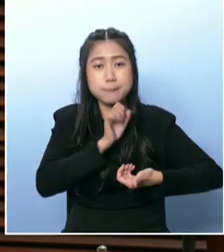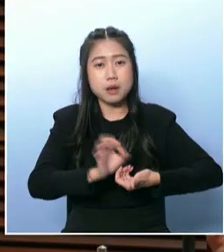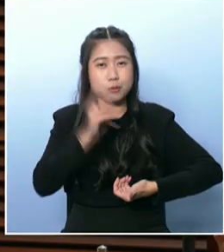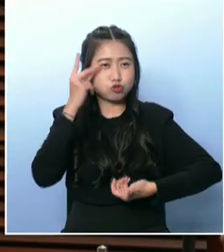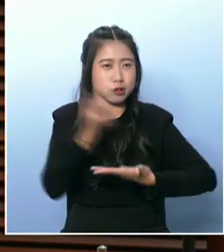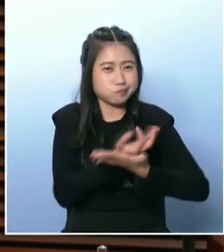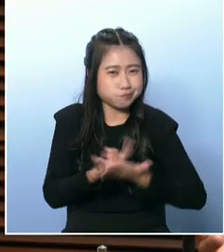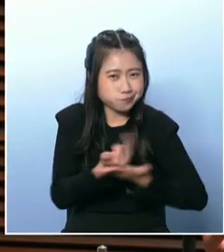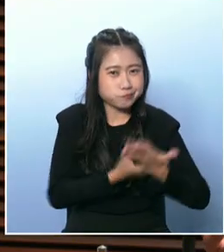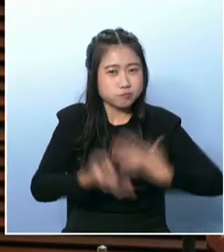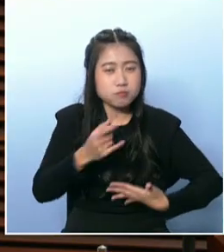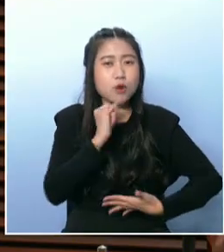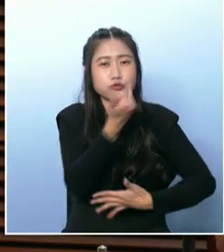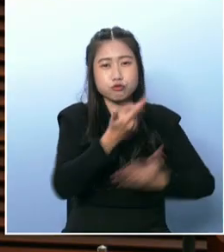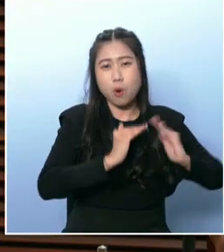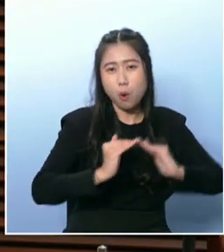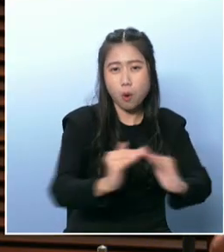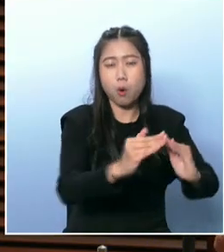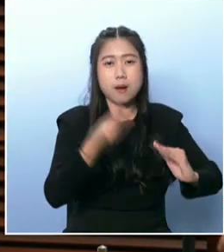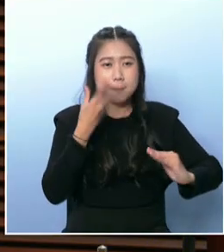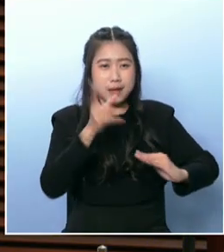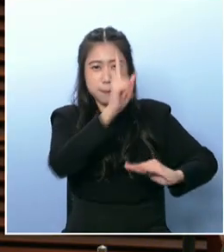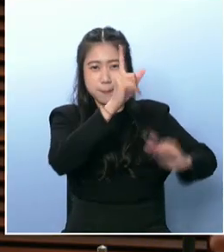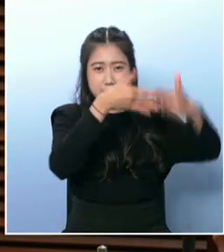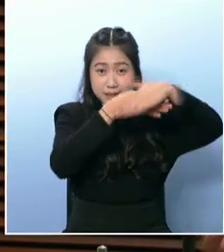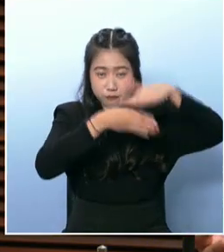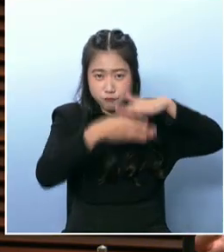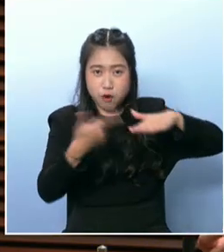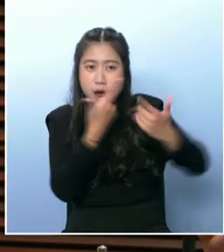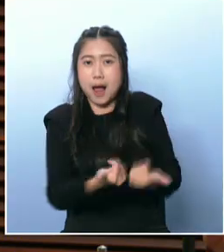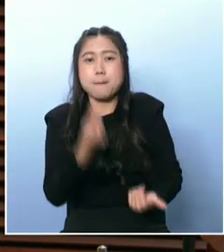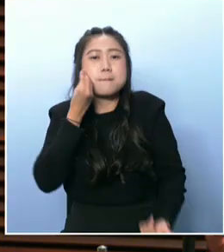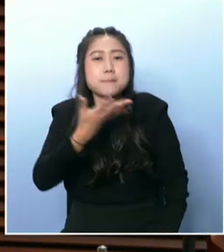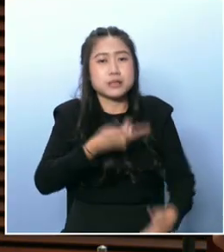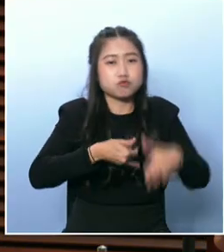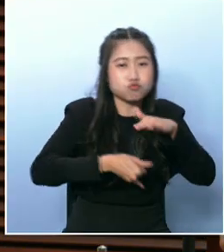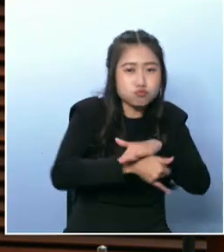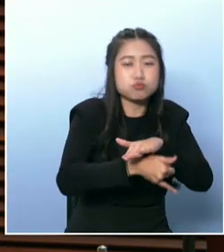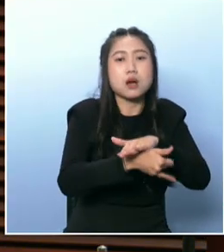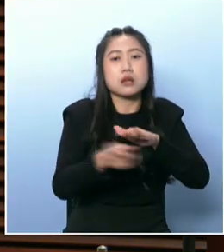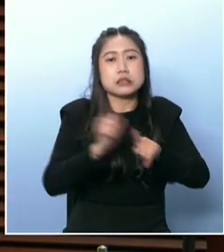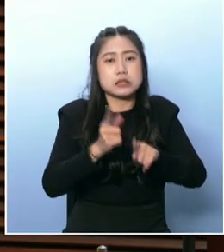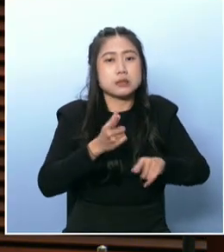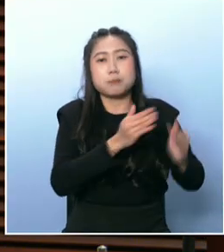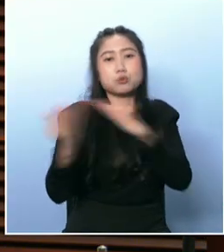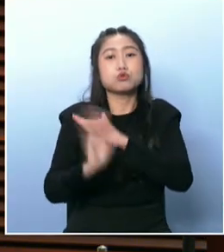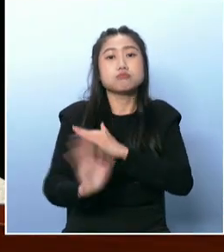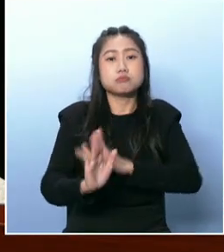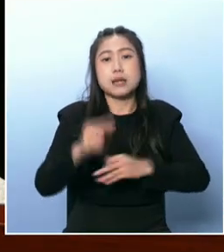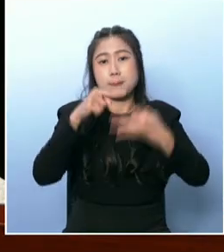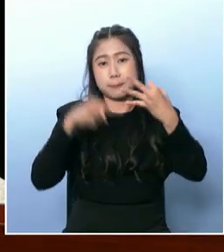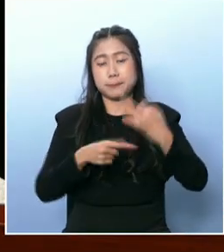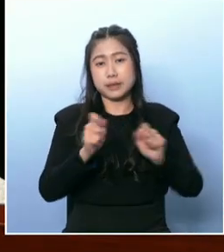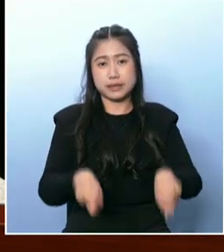Have you been working with the housing department on this well-being concept to set aside spaces in public housing